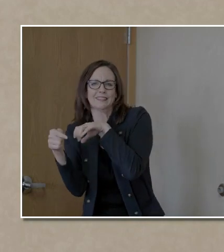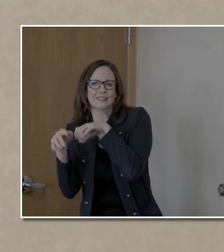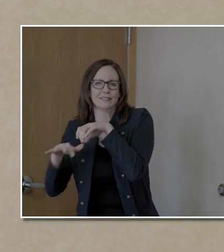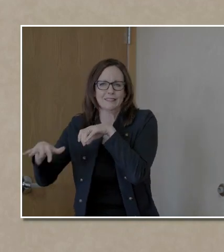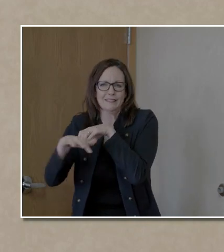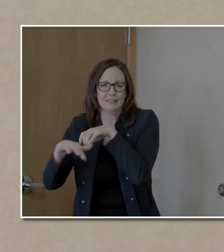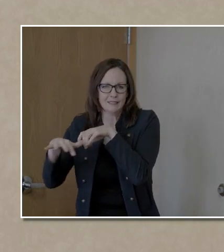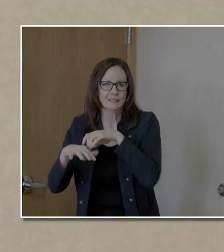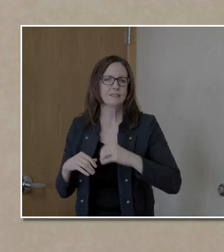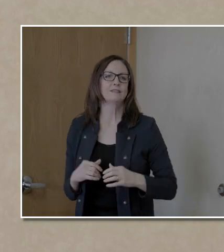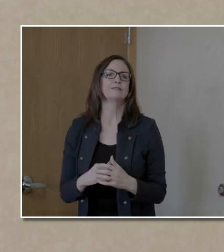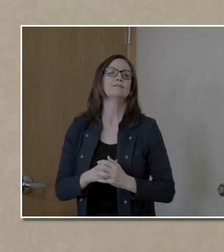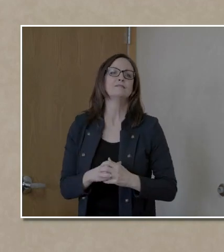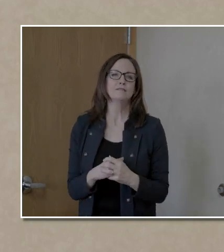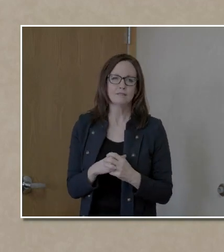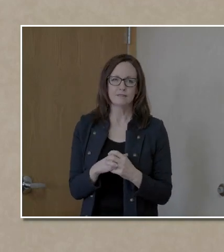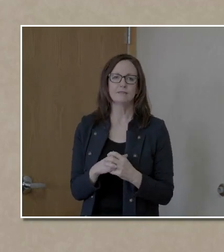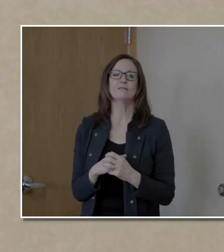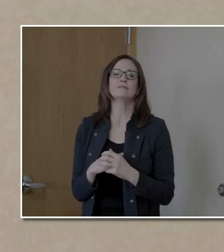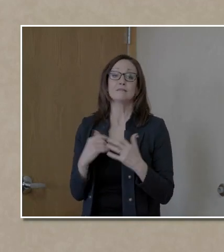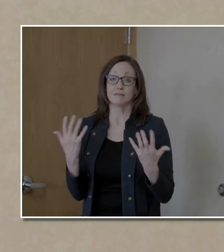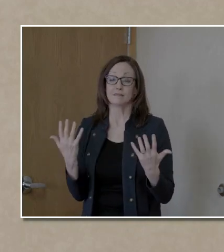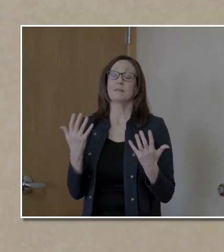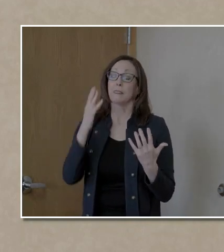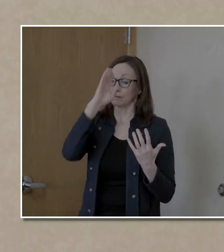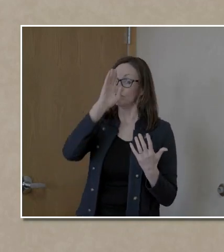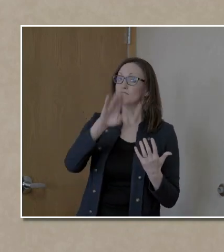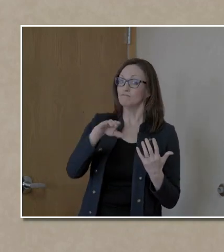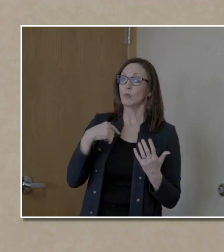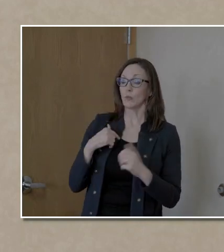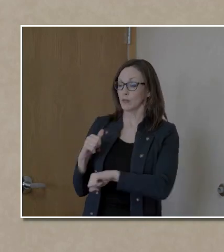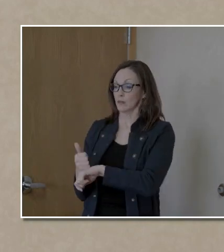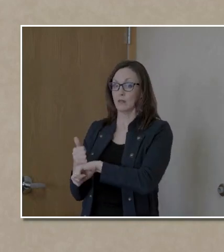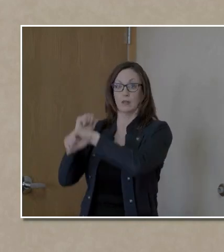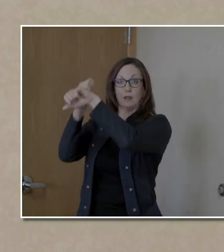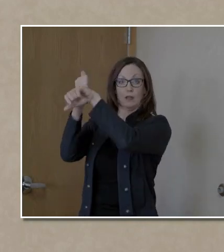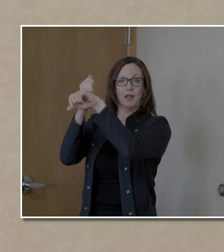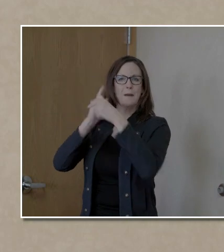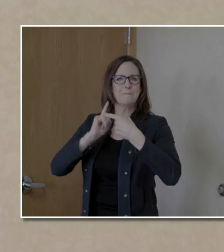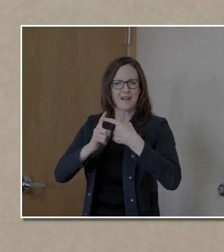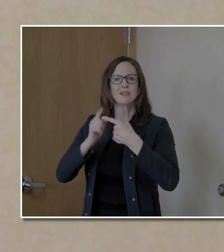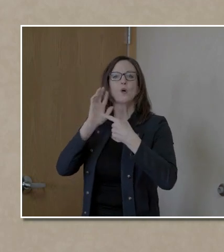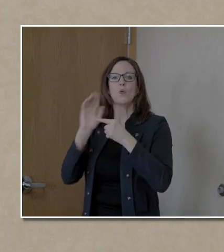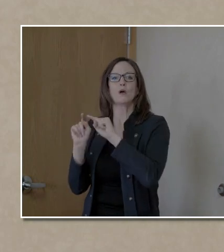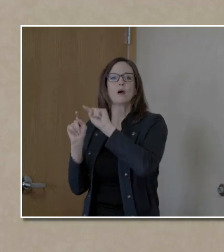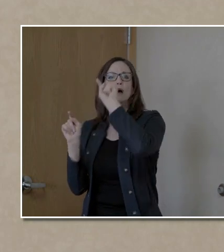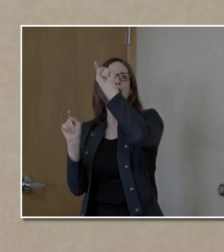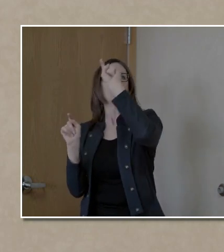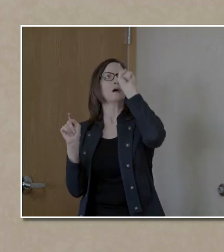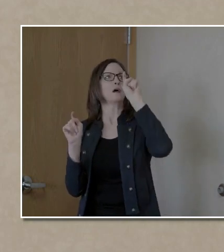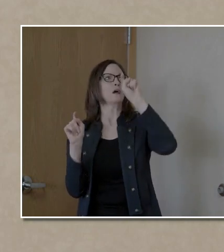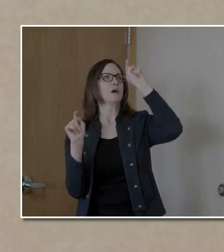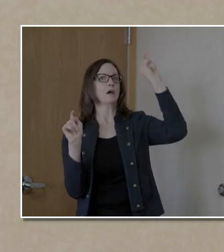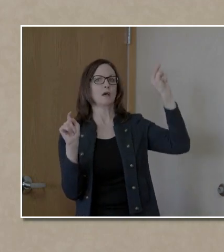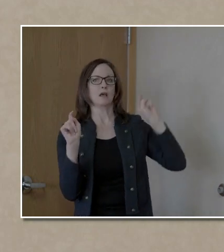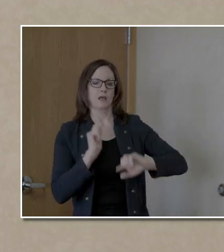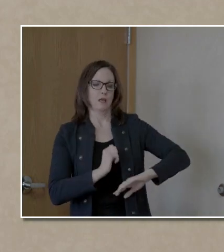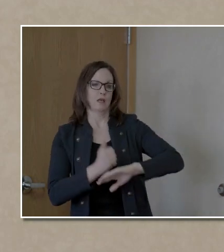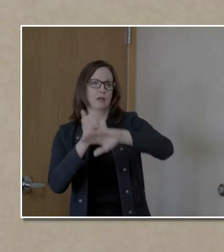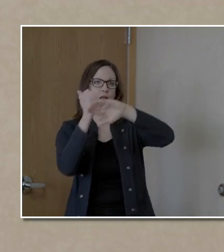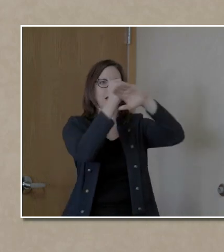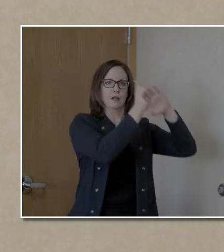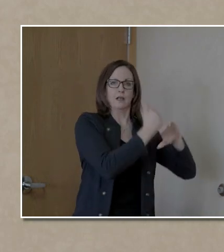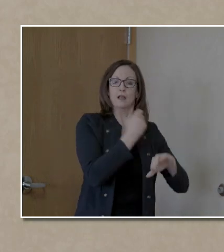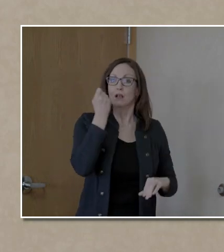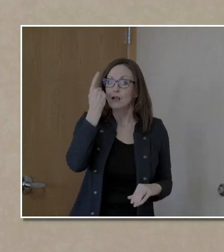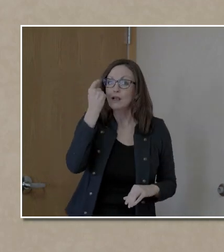state. Additionally, we have set up a call center comprised of 30 Guard members to personally notify